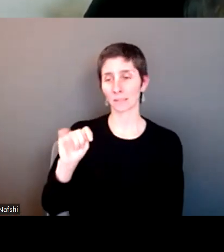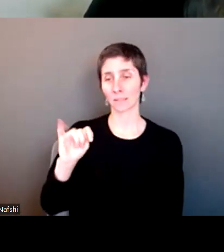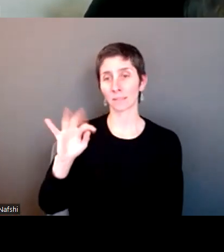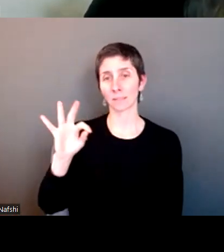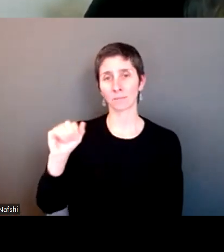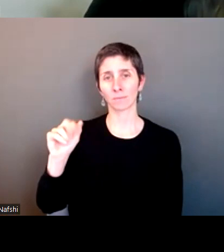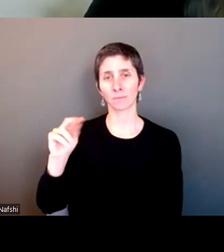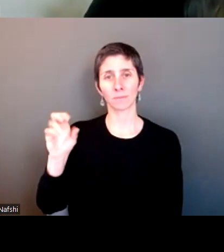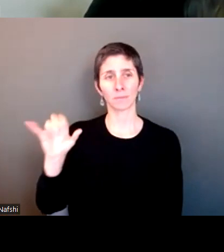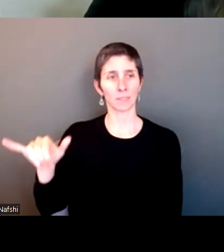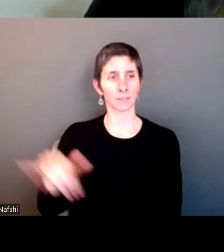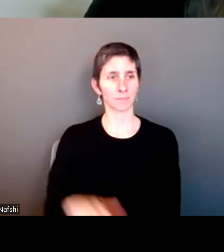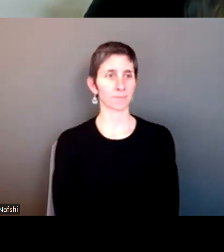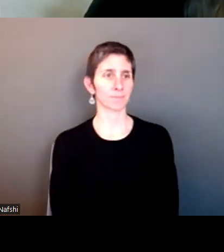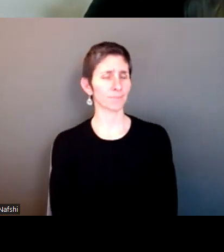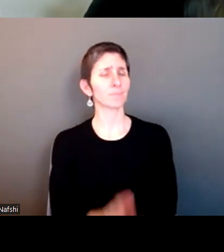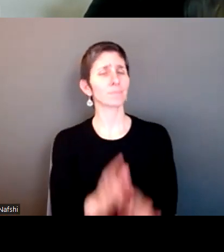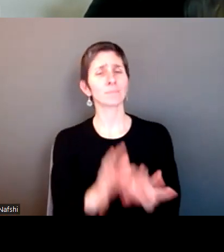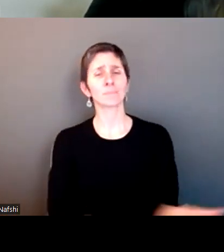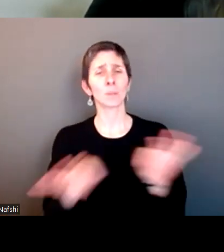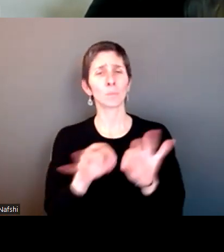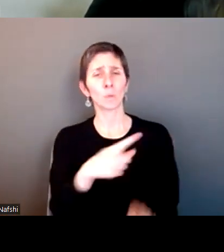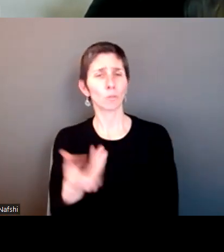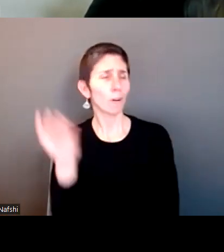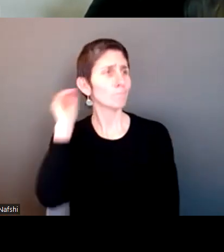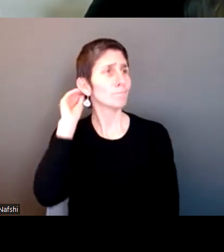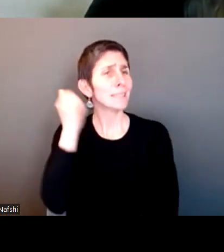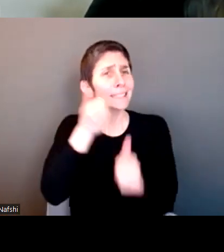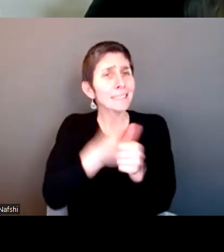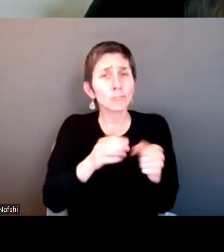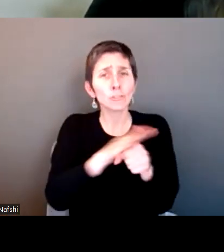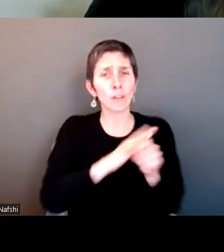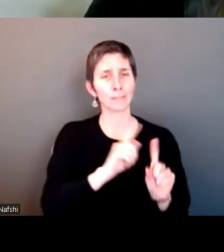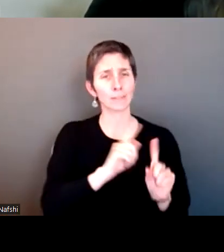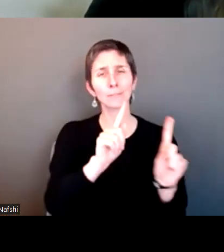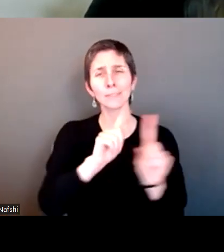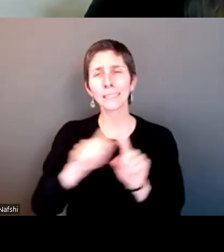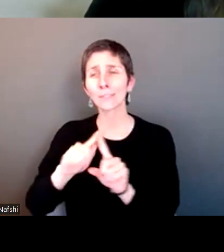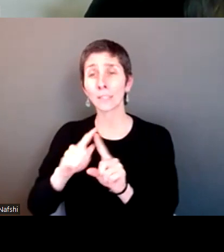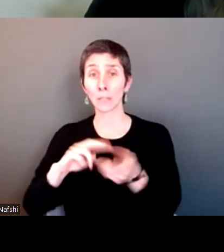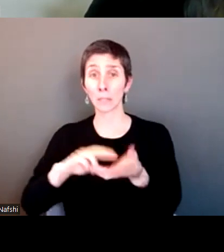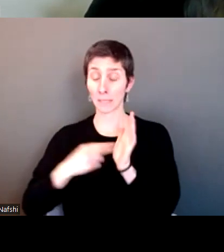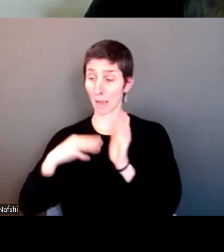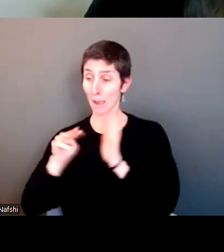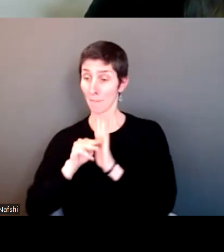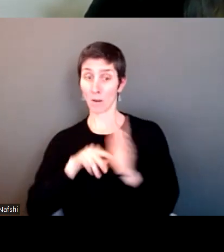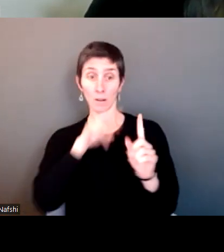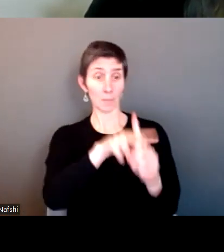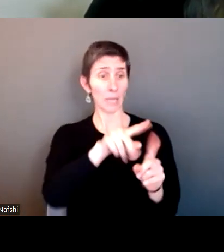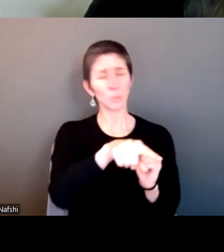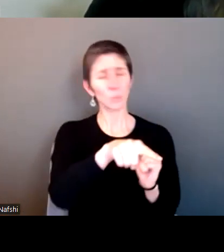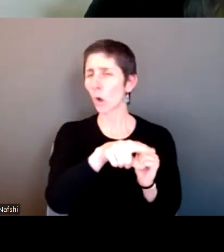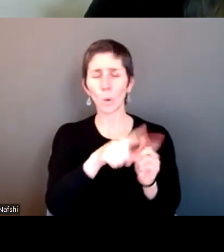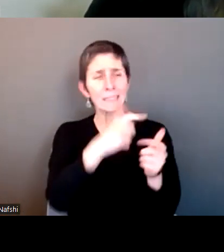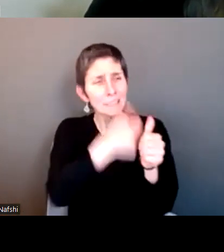to remember that each area and province is different. So it's not a one size fits all model. We have to adapt and we